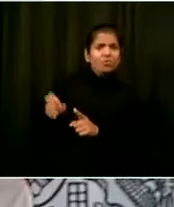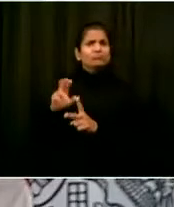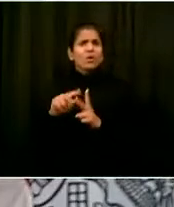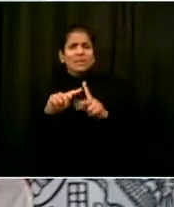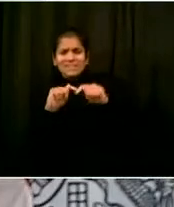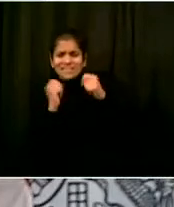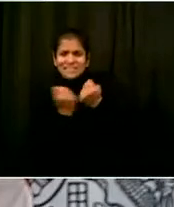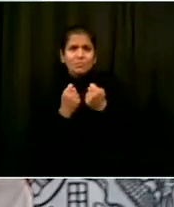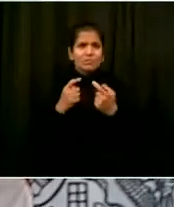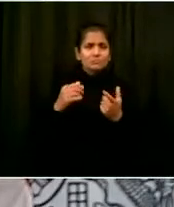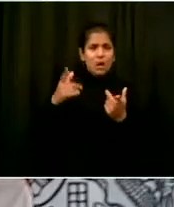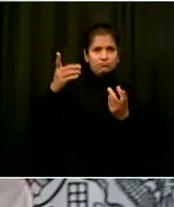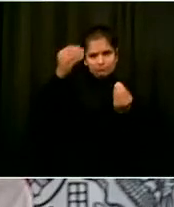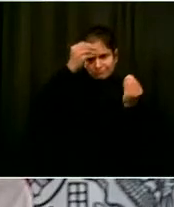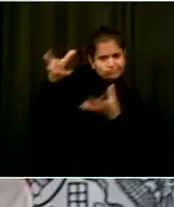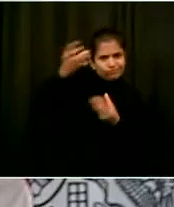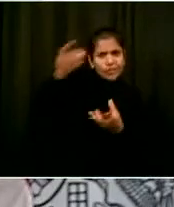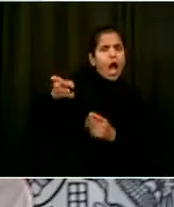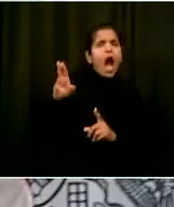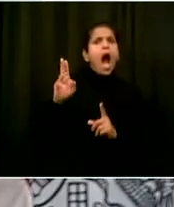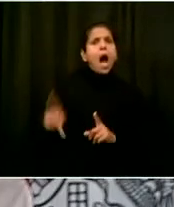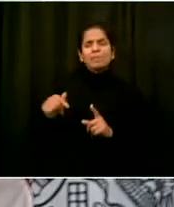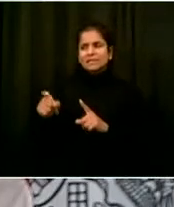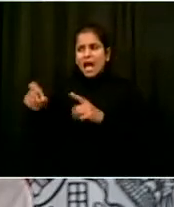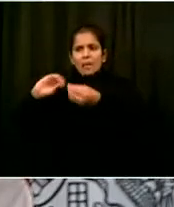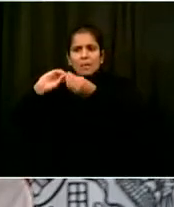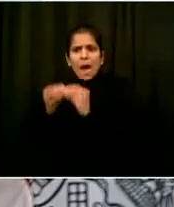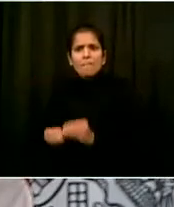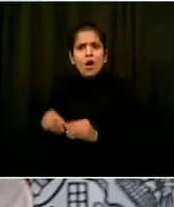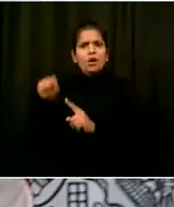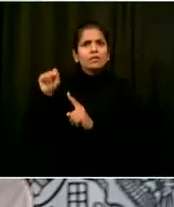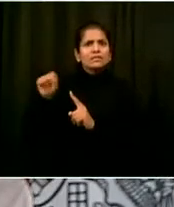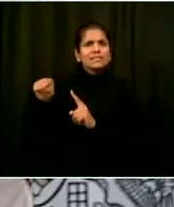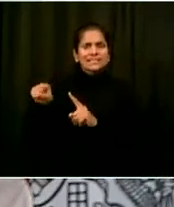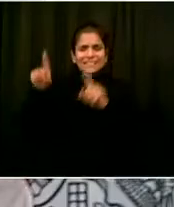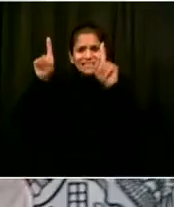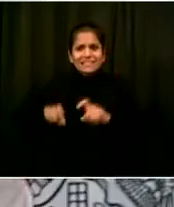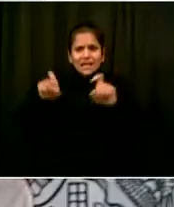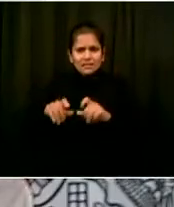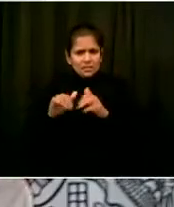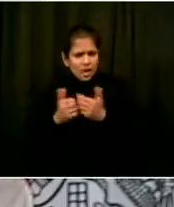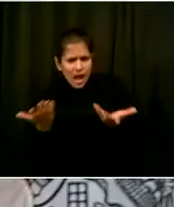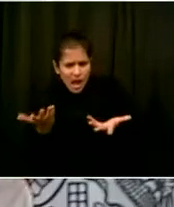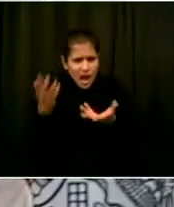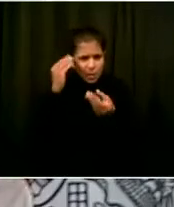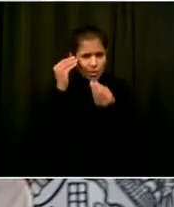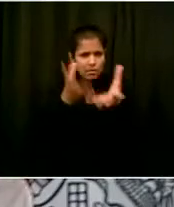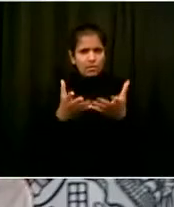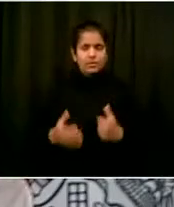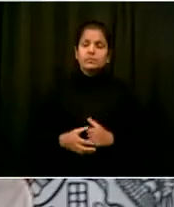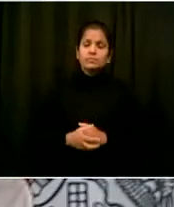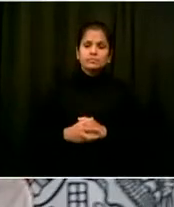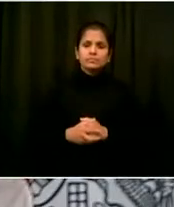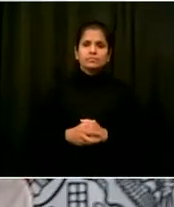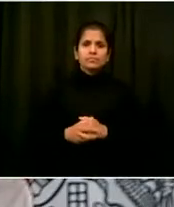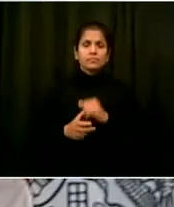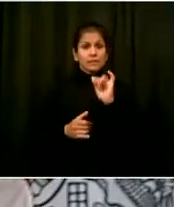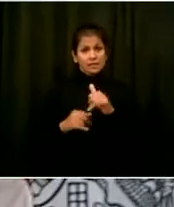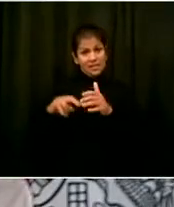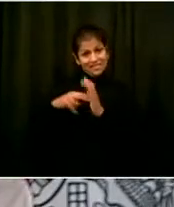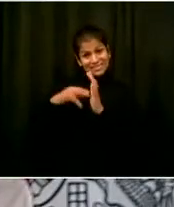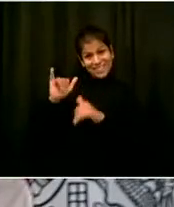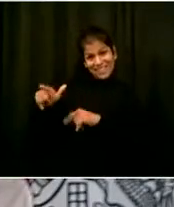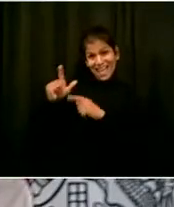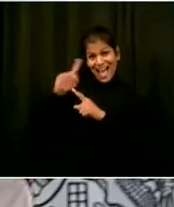told they found out about those local upticks themselves from the public data page and that they weren't notified in advance by the city so I'm